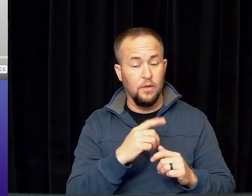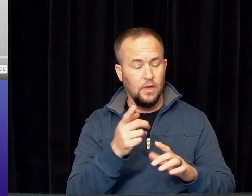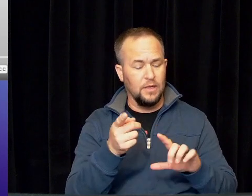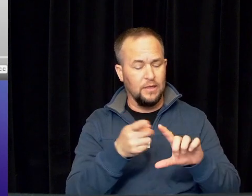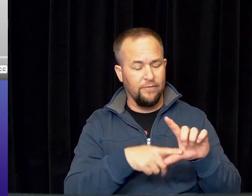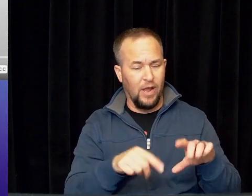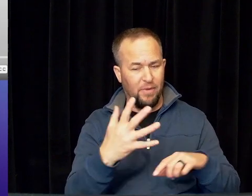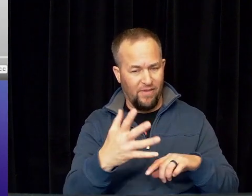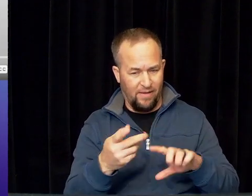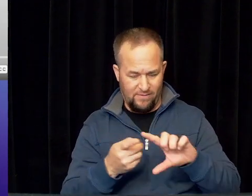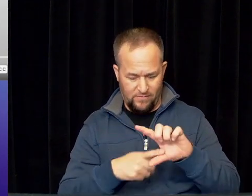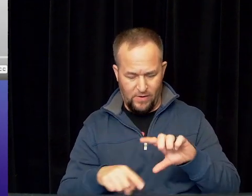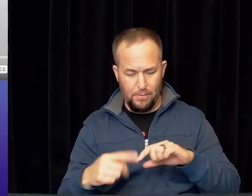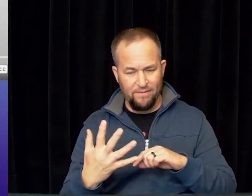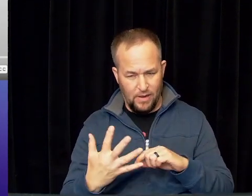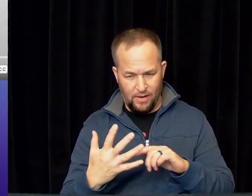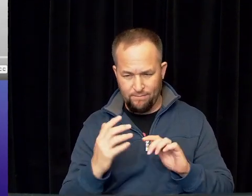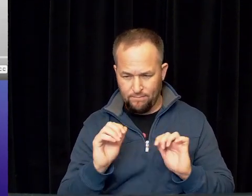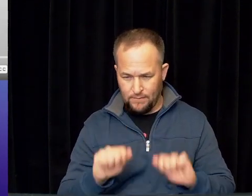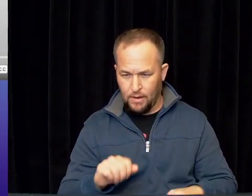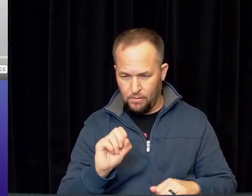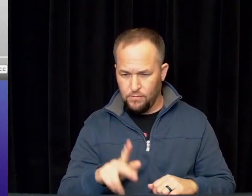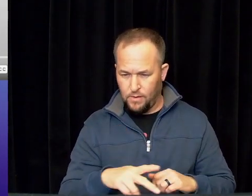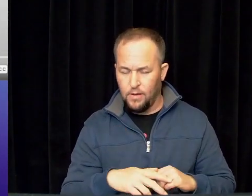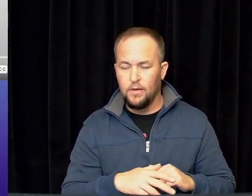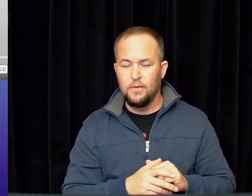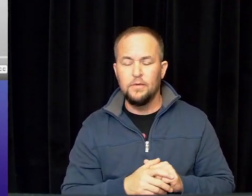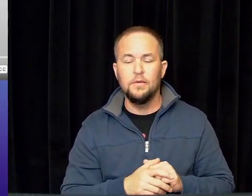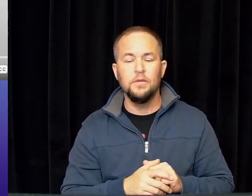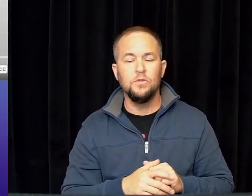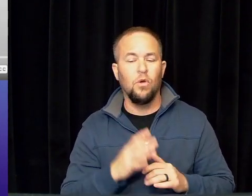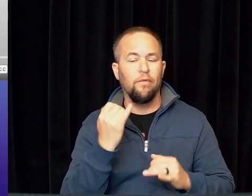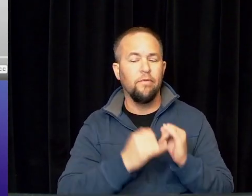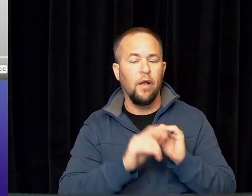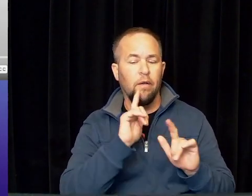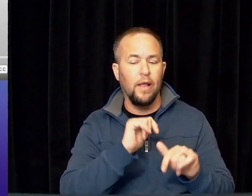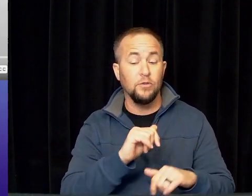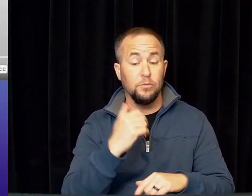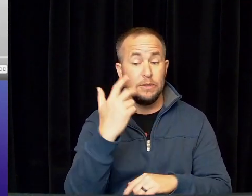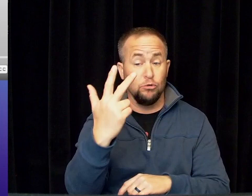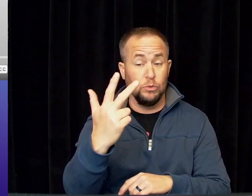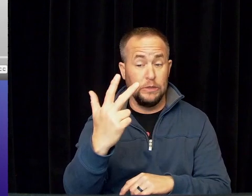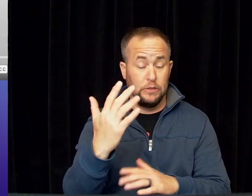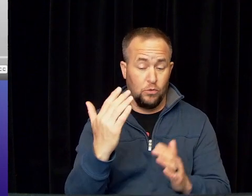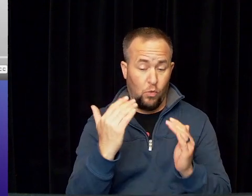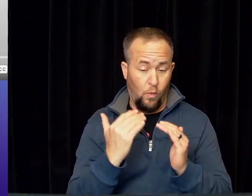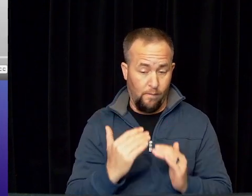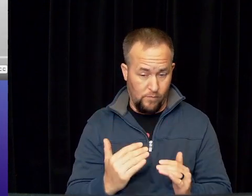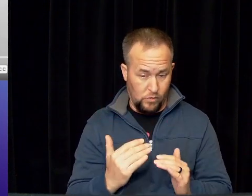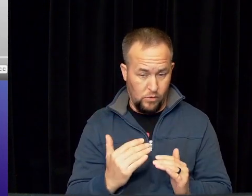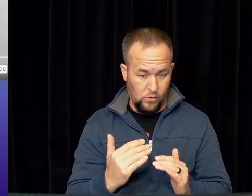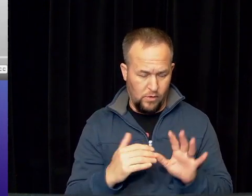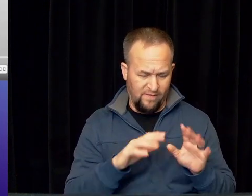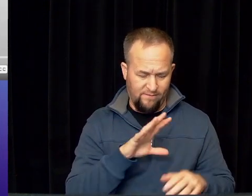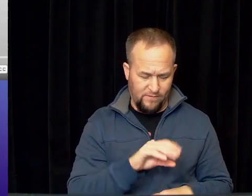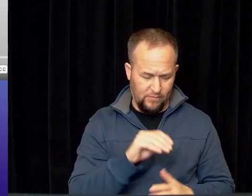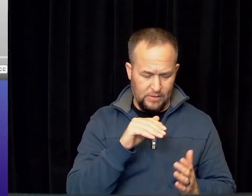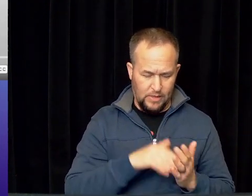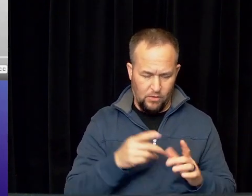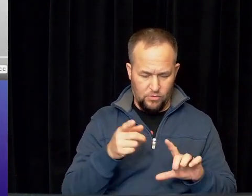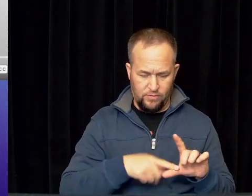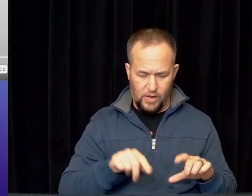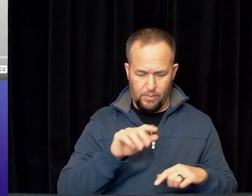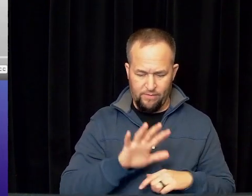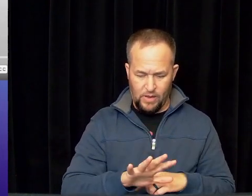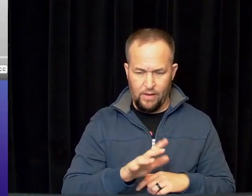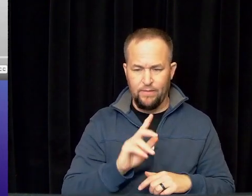I'm going to divide this numerator and the denominator by 5. So my final answer here is 3 over, and then 50,000 divided by 5